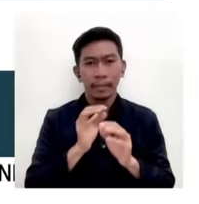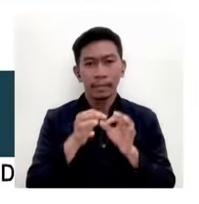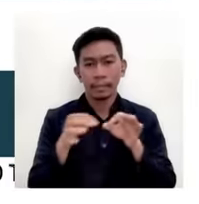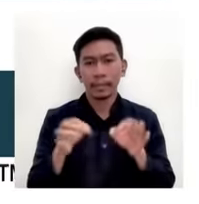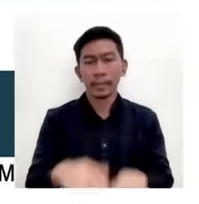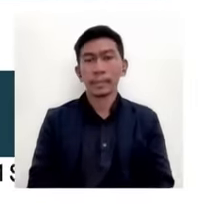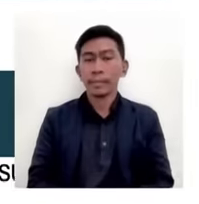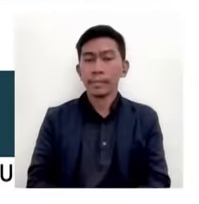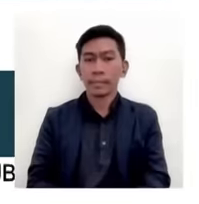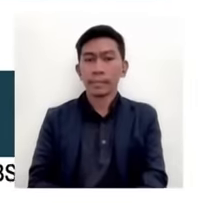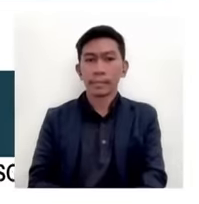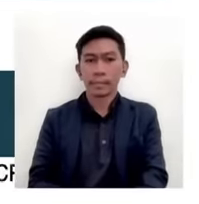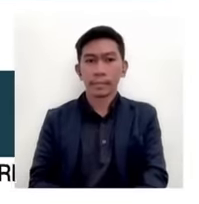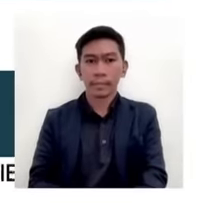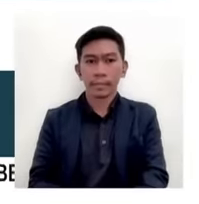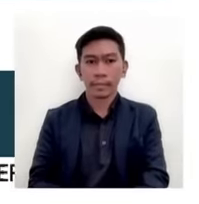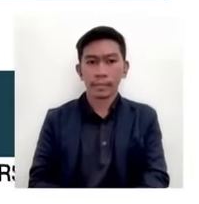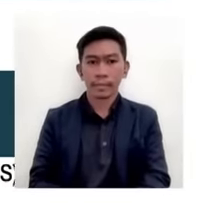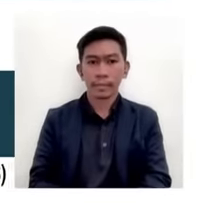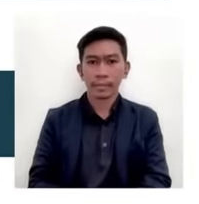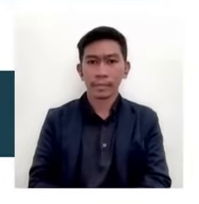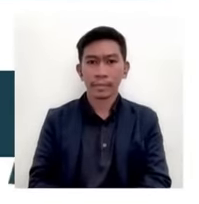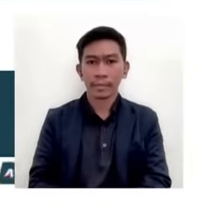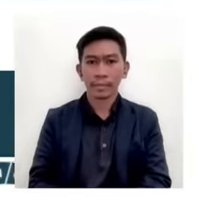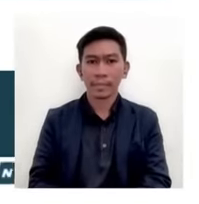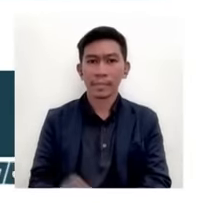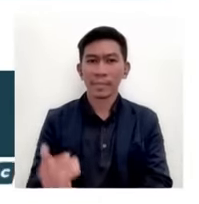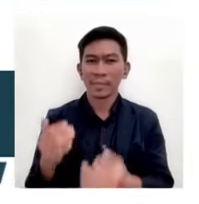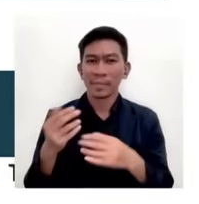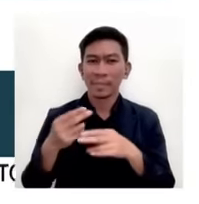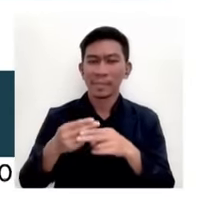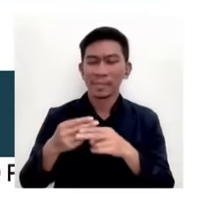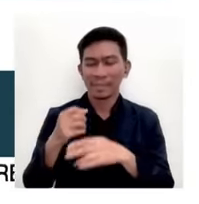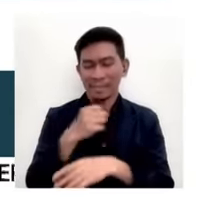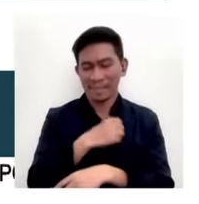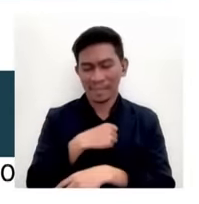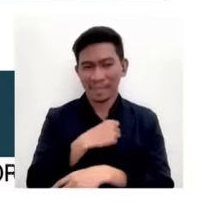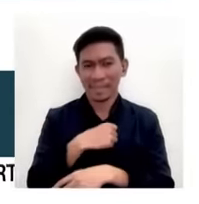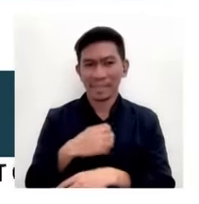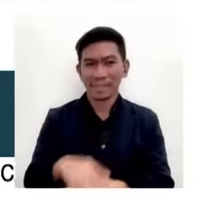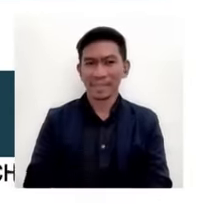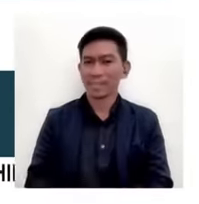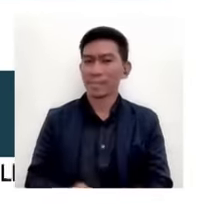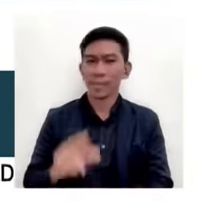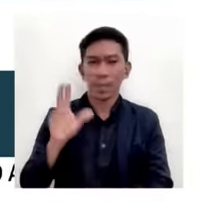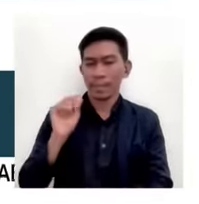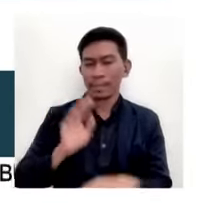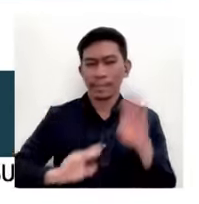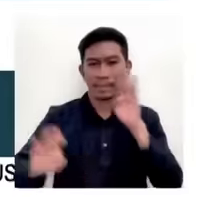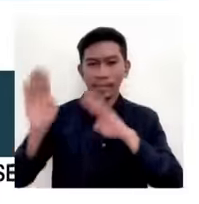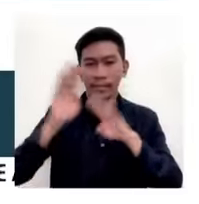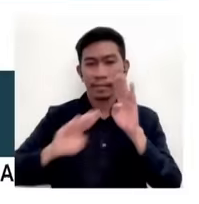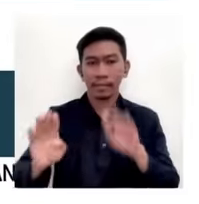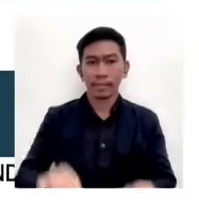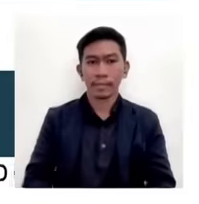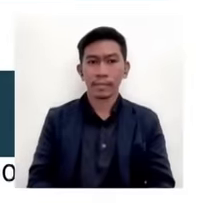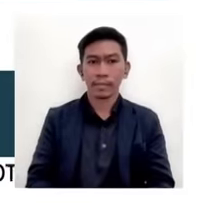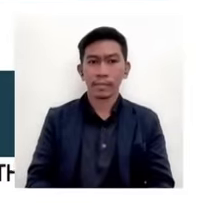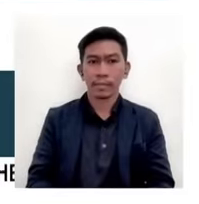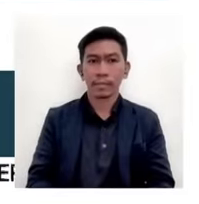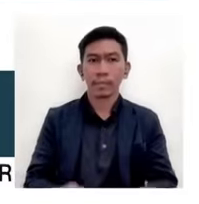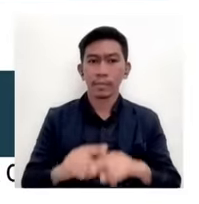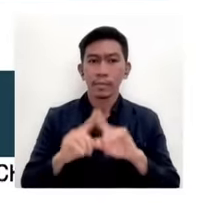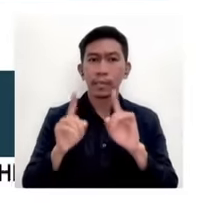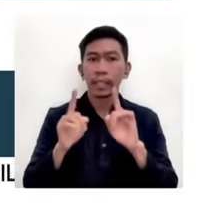Deputy Speaker, it's Carmina, and you're live on AMC. Hi, Carmina. Yeah, I'm sorry. Okay. Not a problem. But this, what we're going to talk